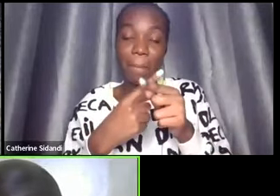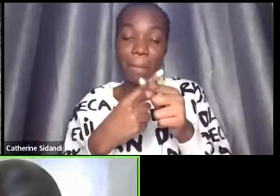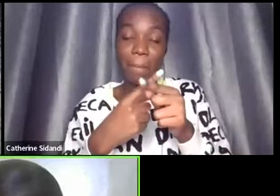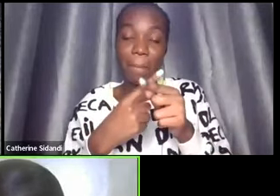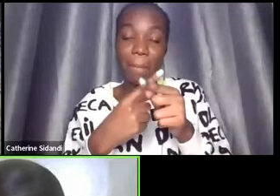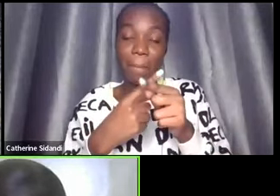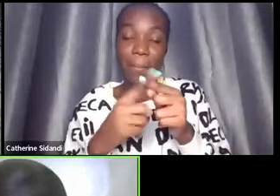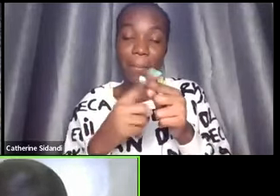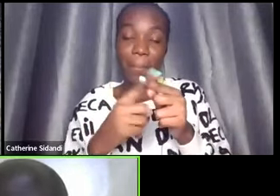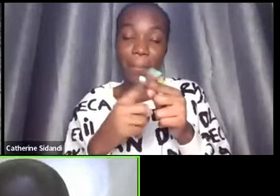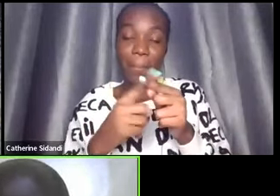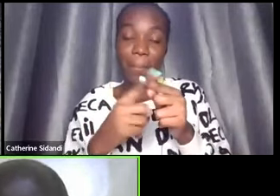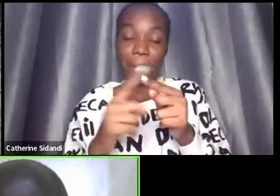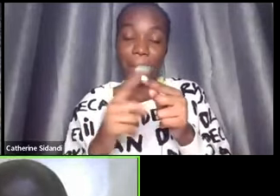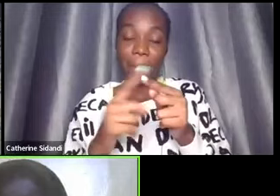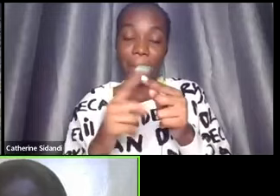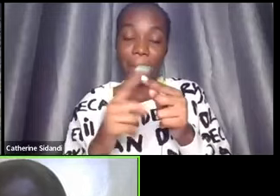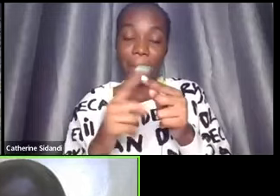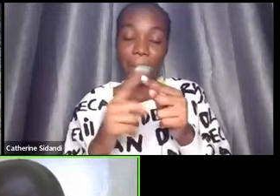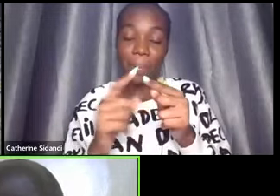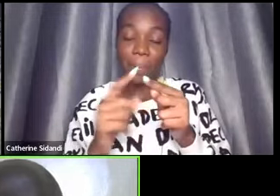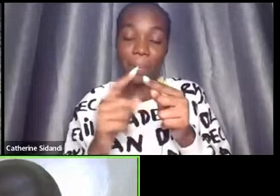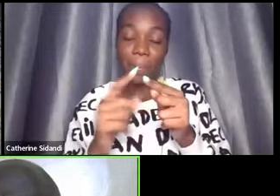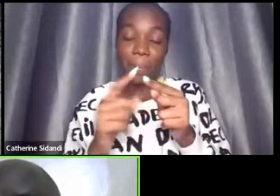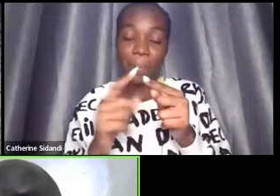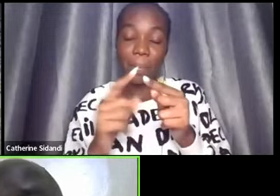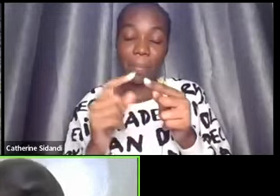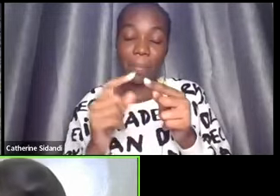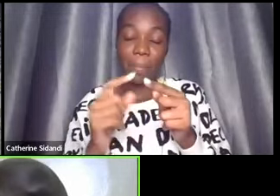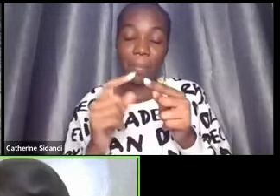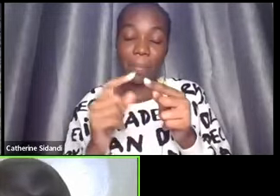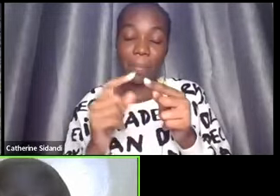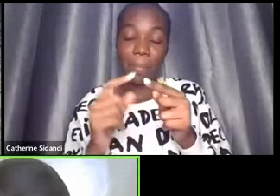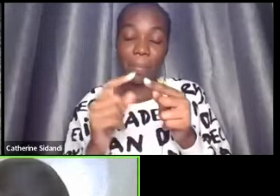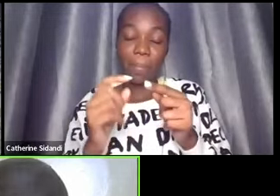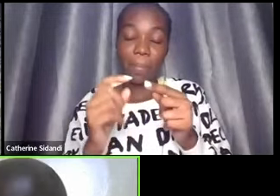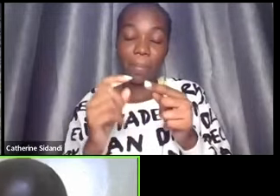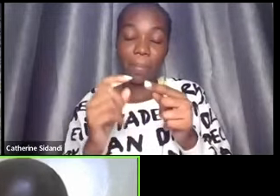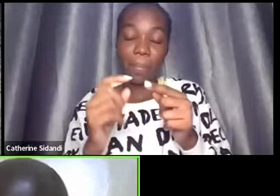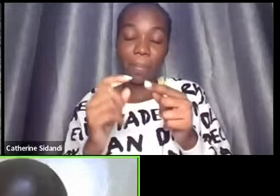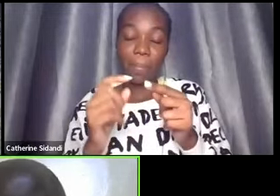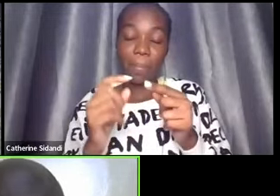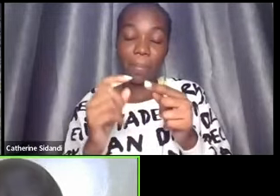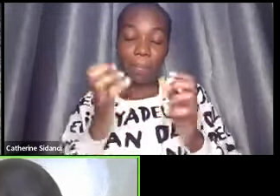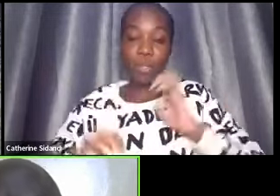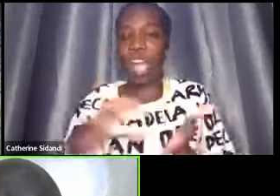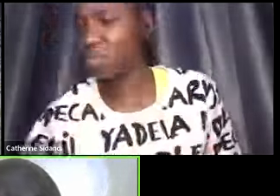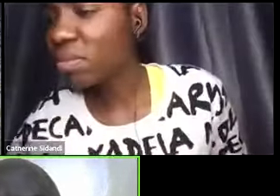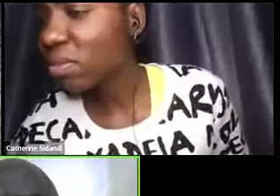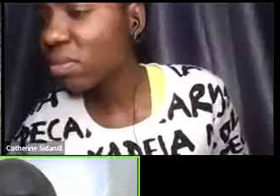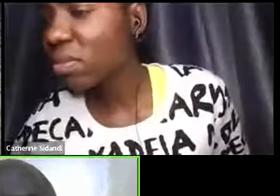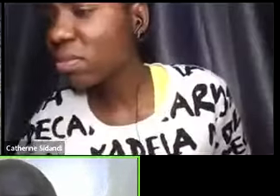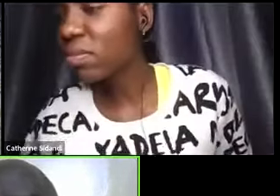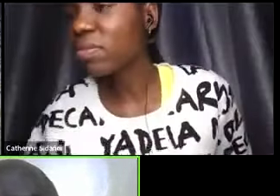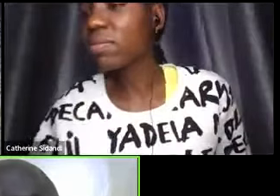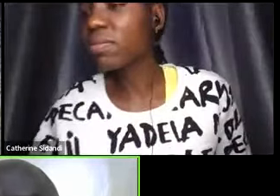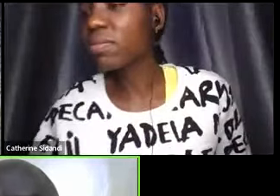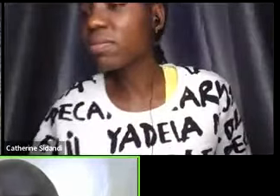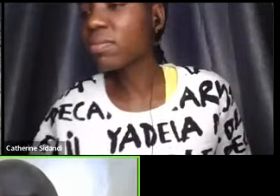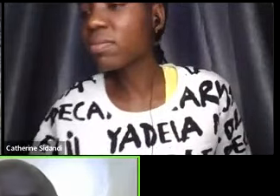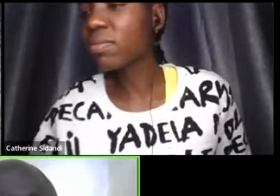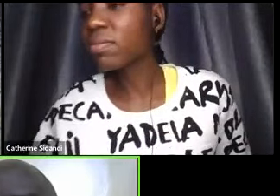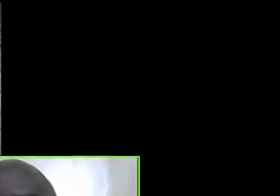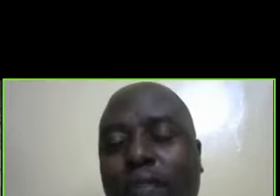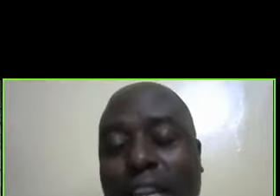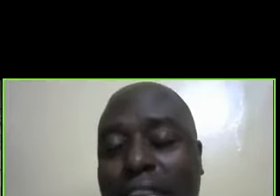the way people respond to conflict. And we realize that people who are overworked or have heavy workloads,